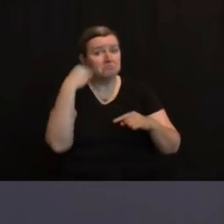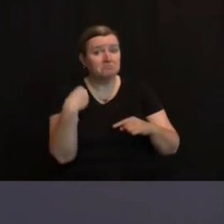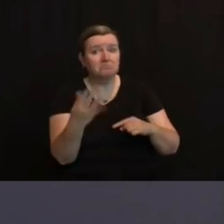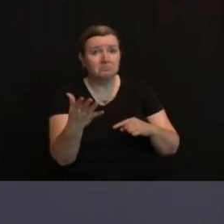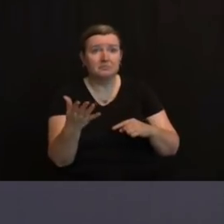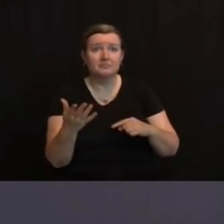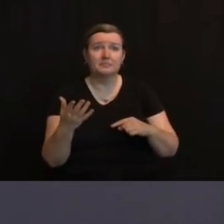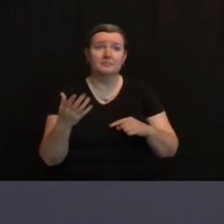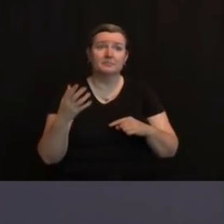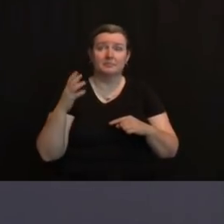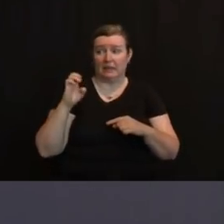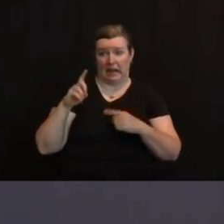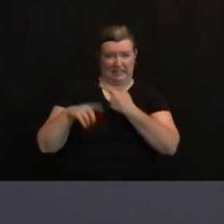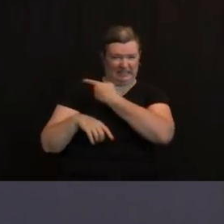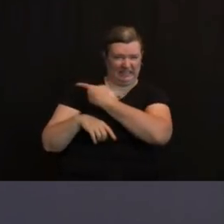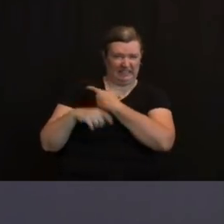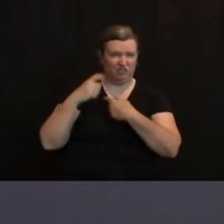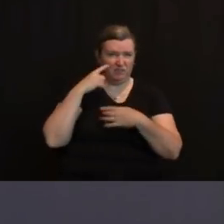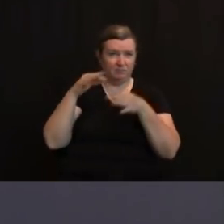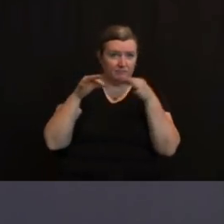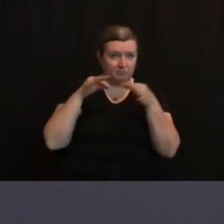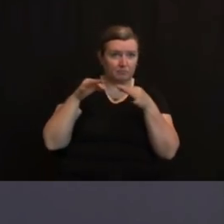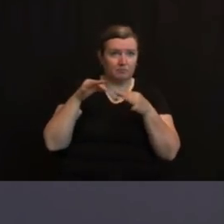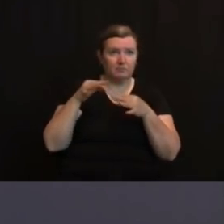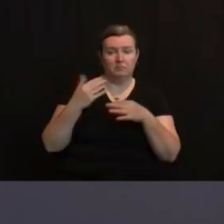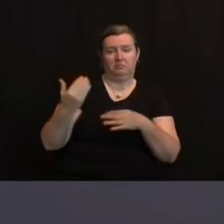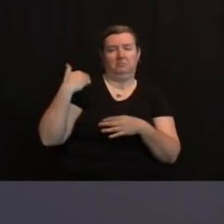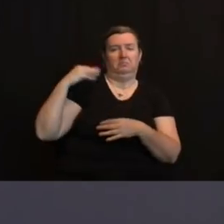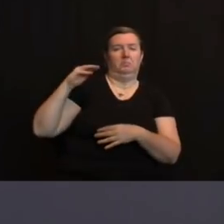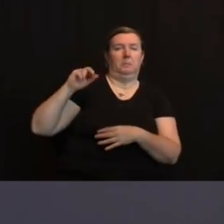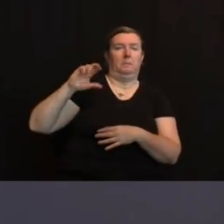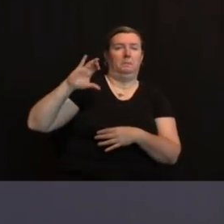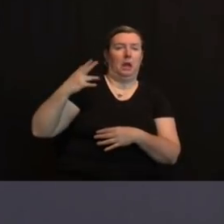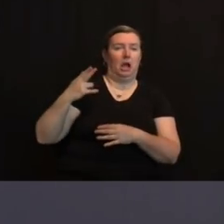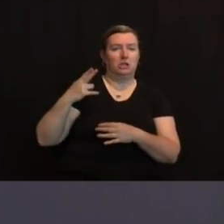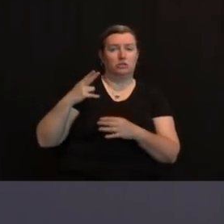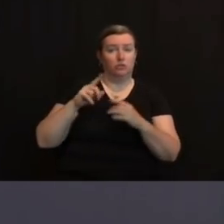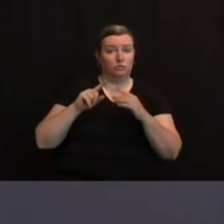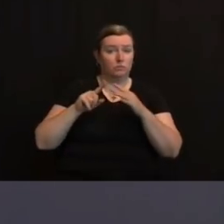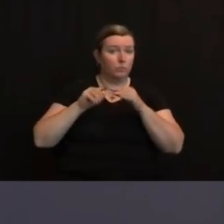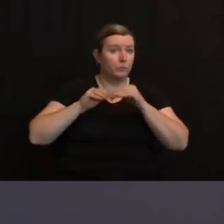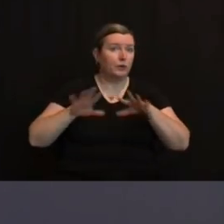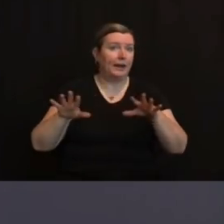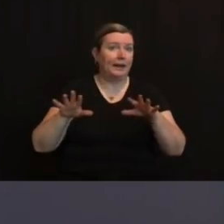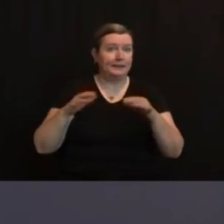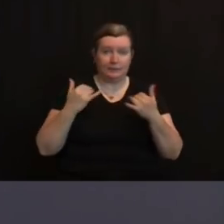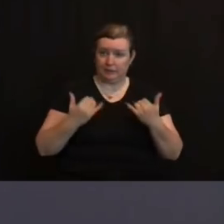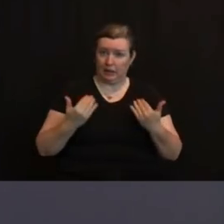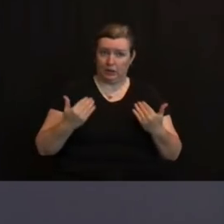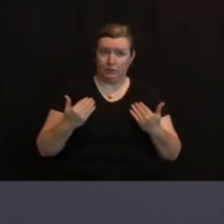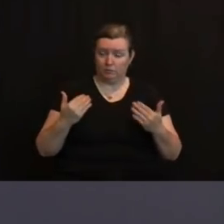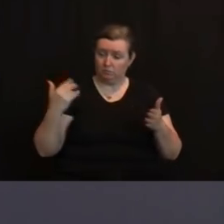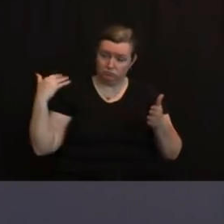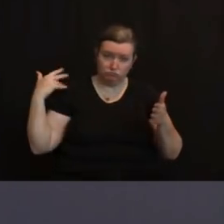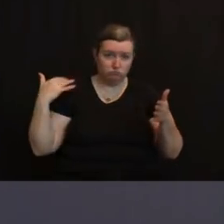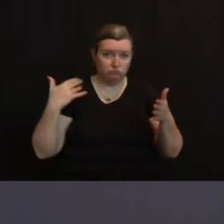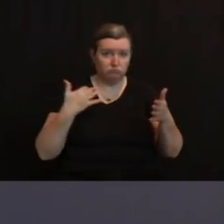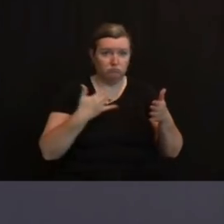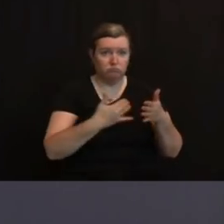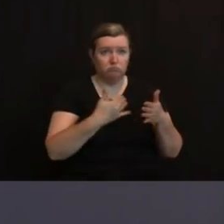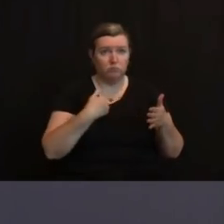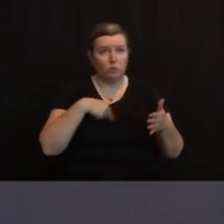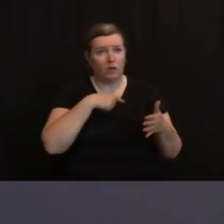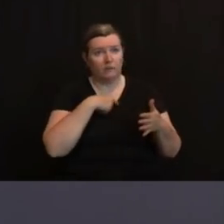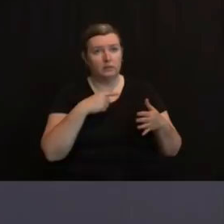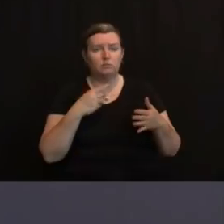was just referring to the early days of this awful crisis, we now have as good a testing regime in